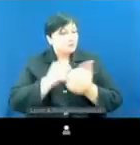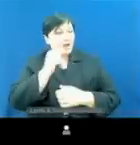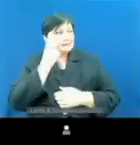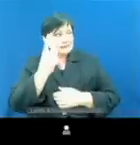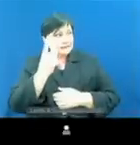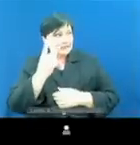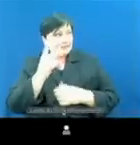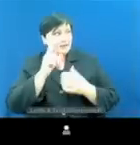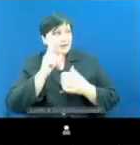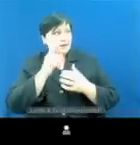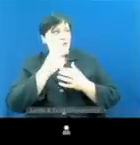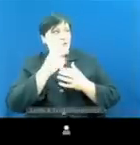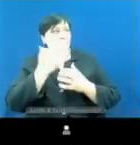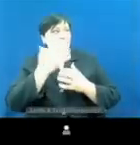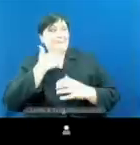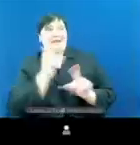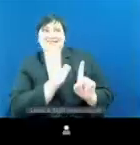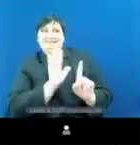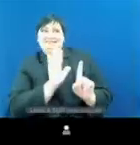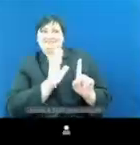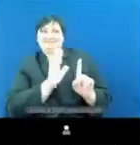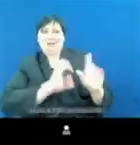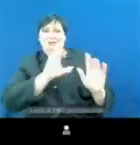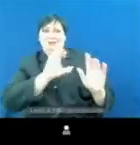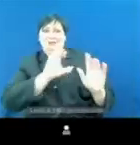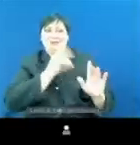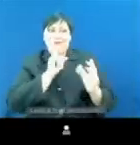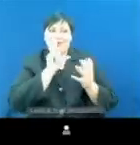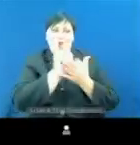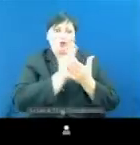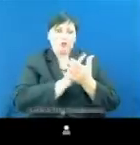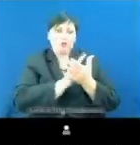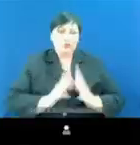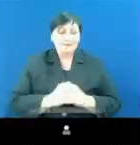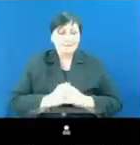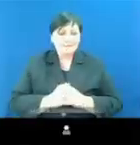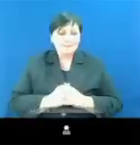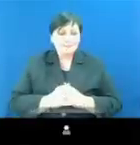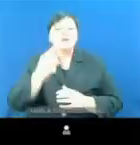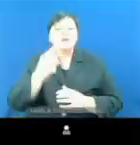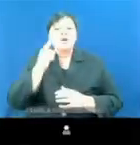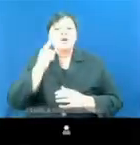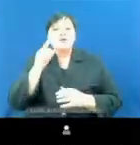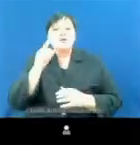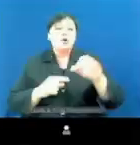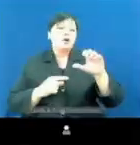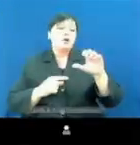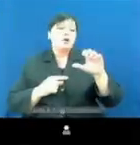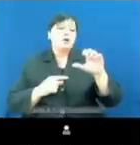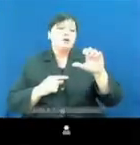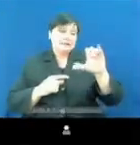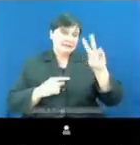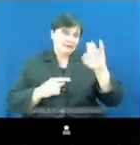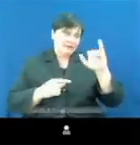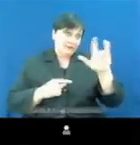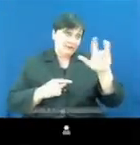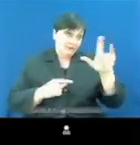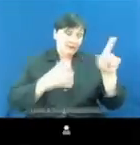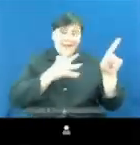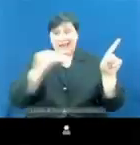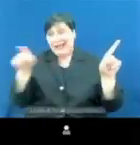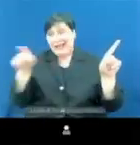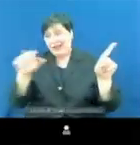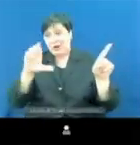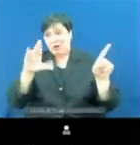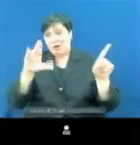It's also important, both in the criminal and civil settings, to understand jury selection and where